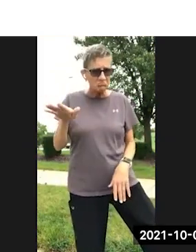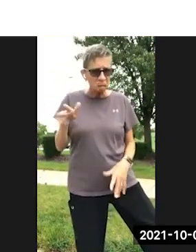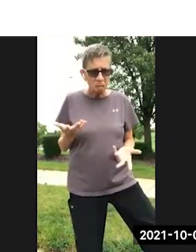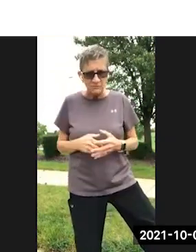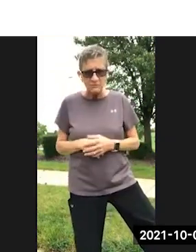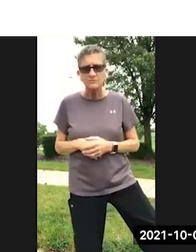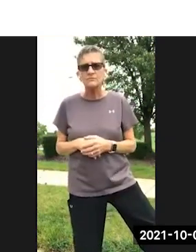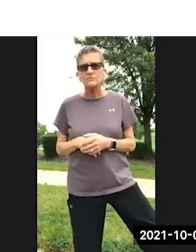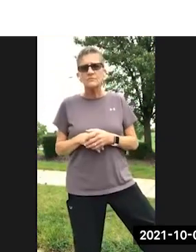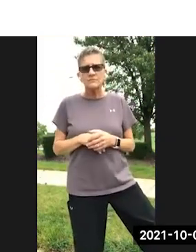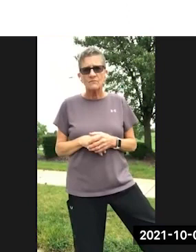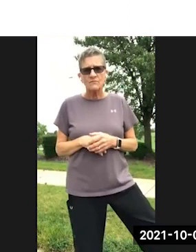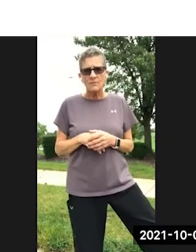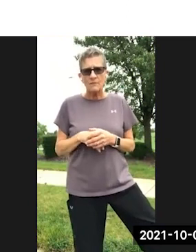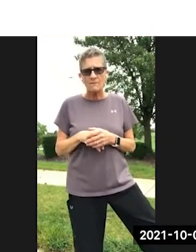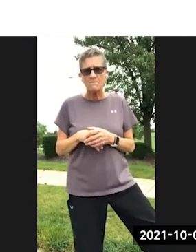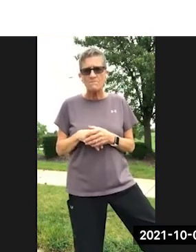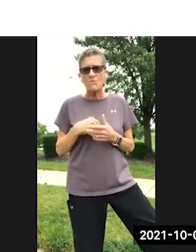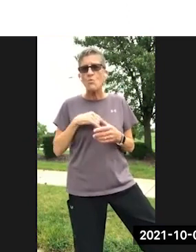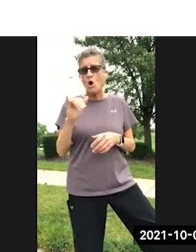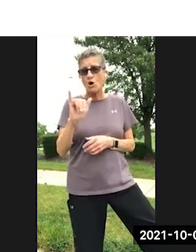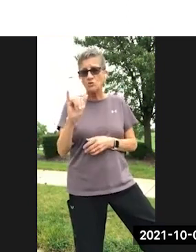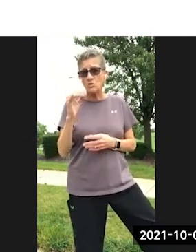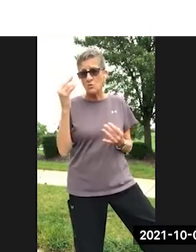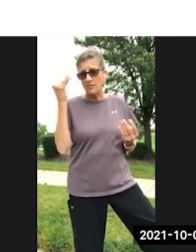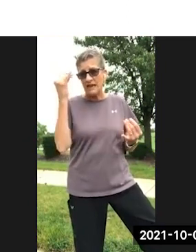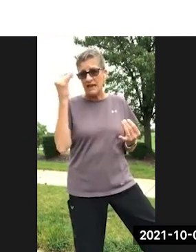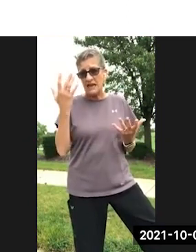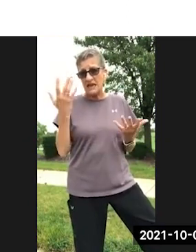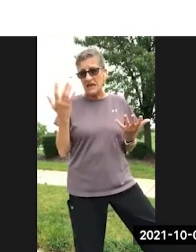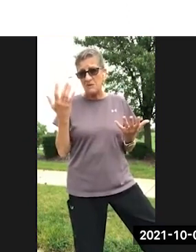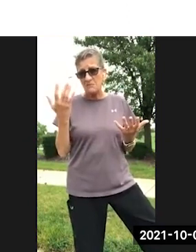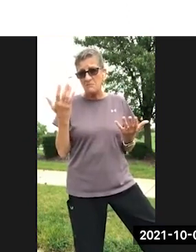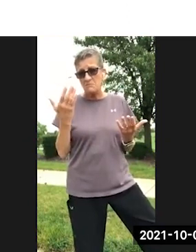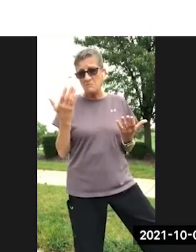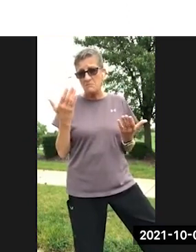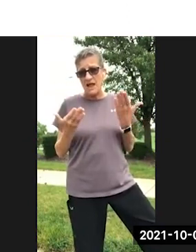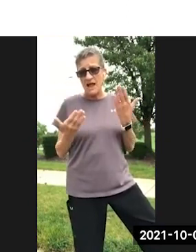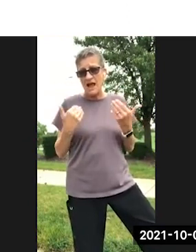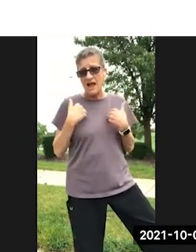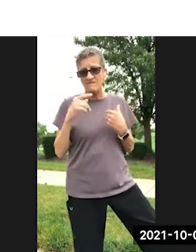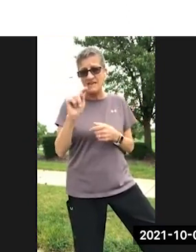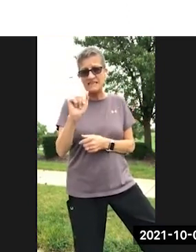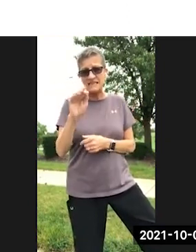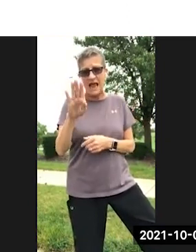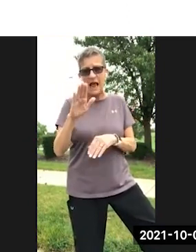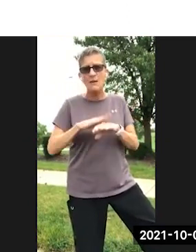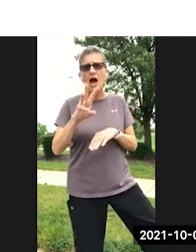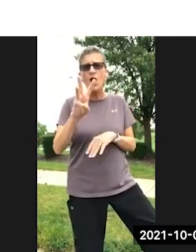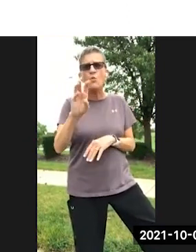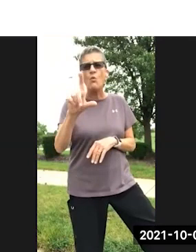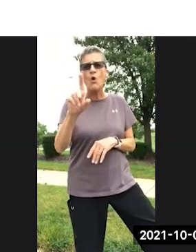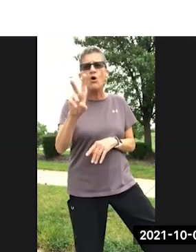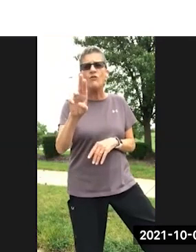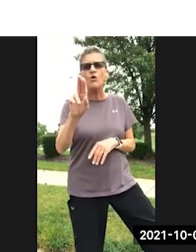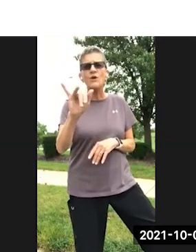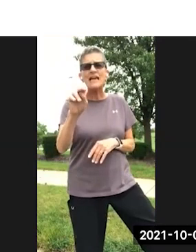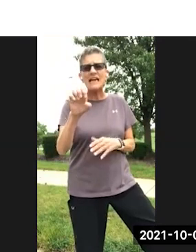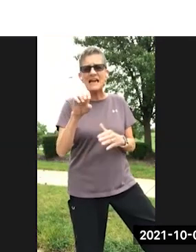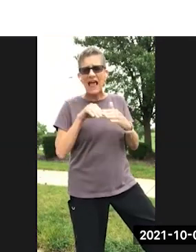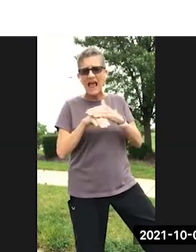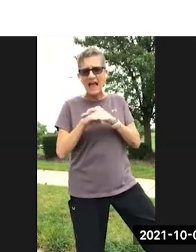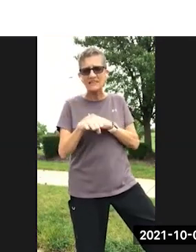And we also thought about having a tab on Wolverine Access or Canvas